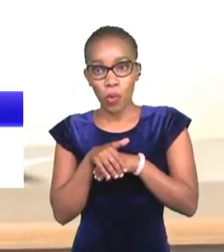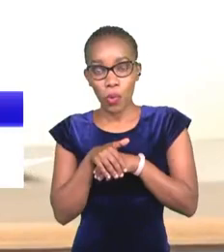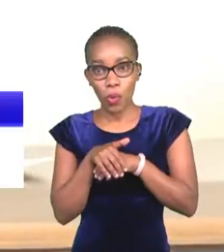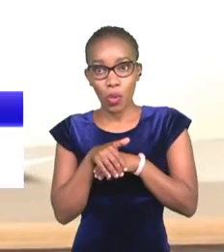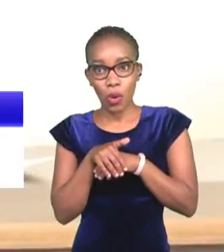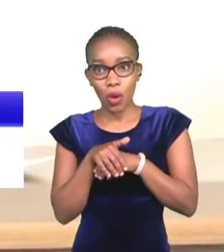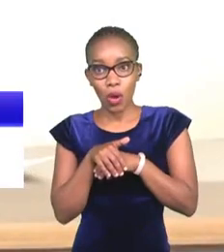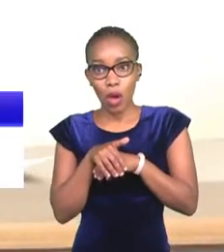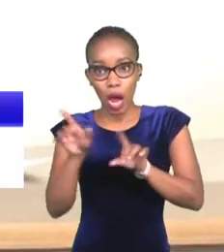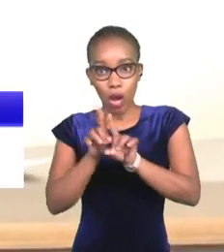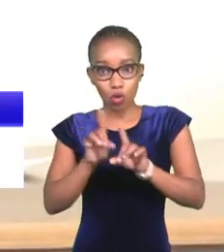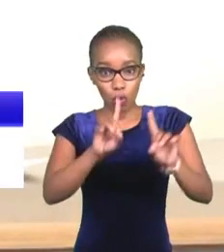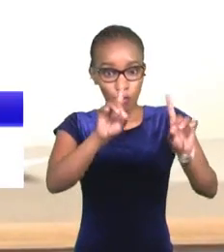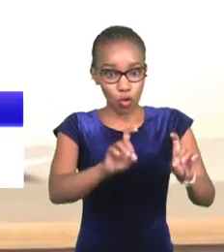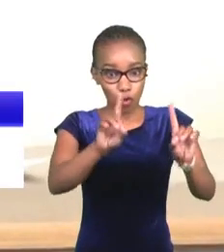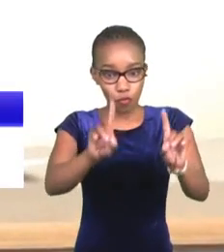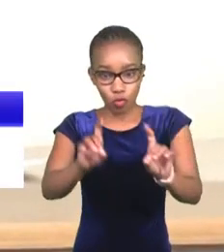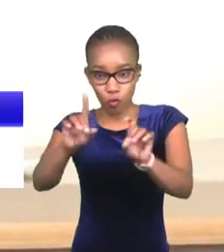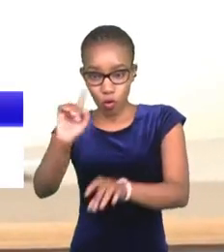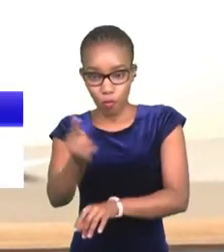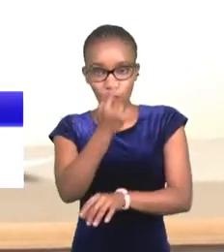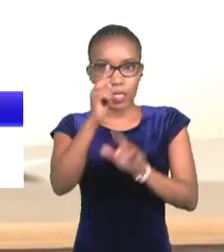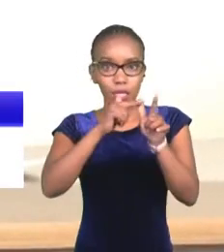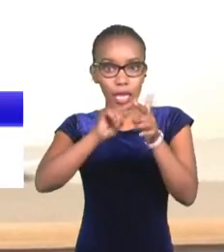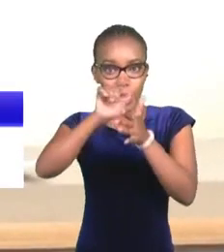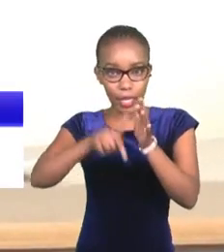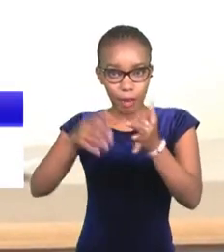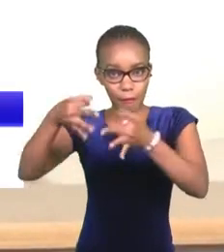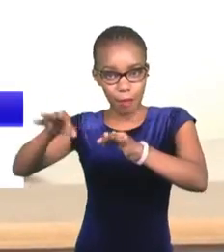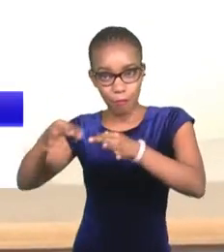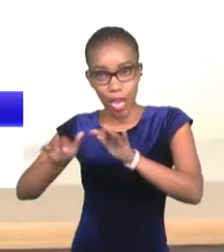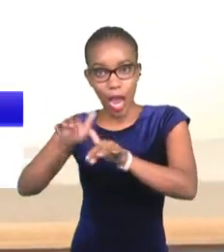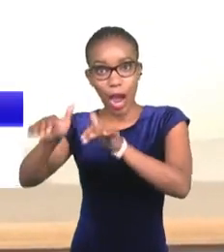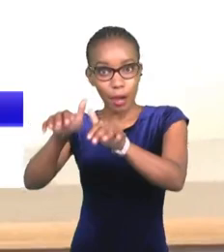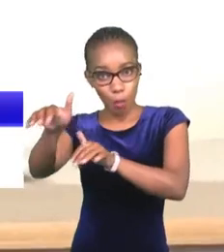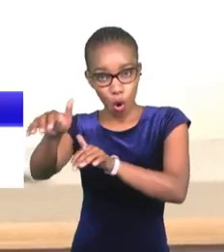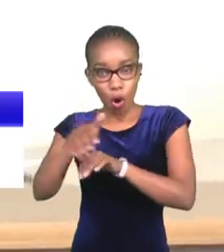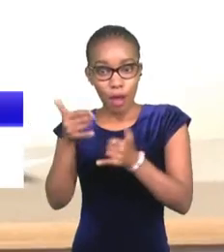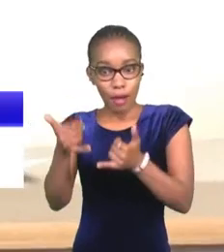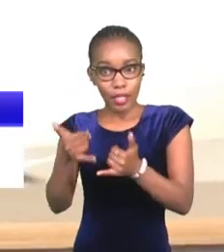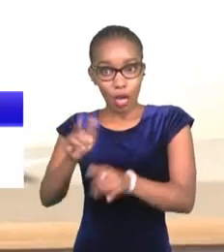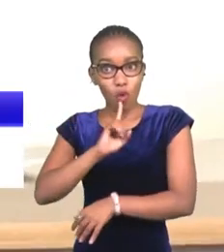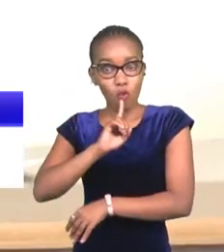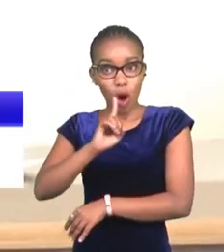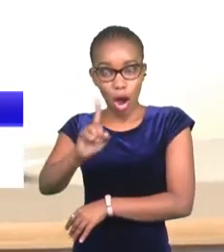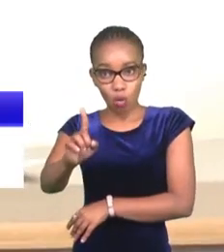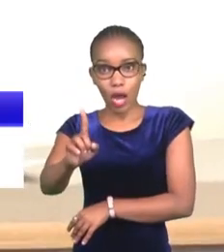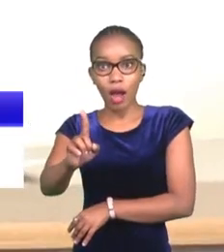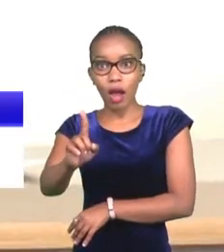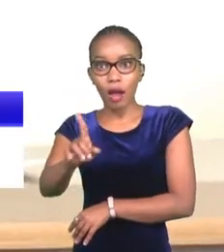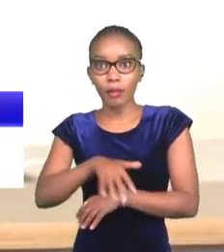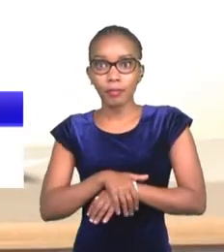and or taking photographs before it is disposed. In this case, I make an order that the IO do produce the